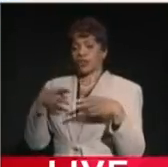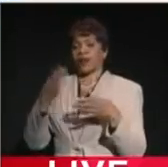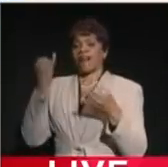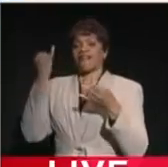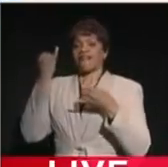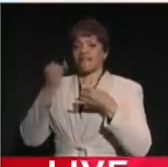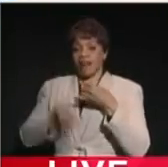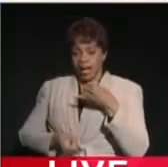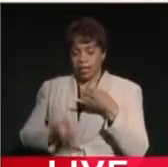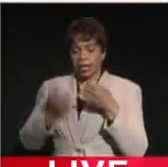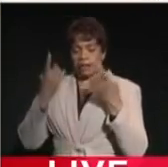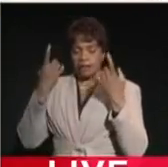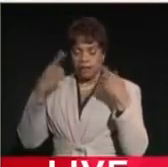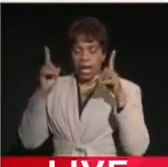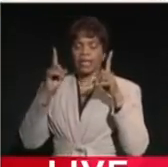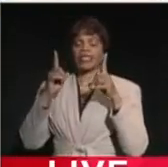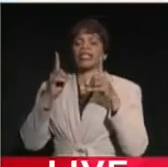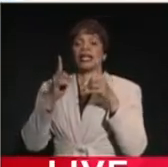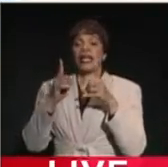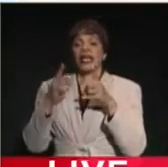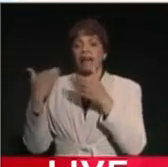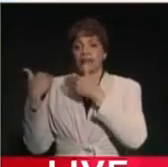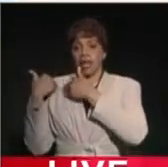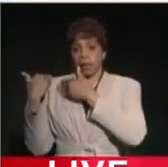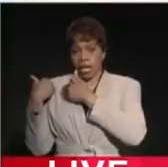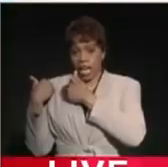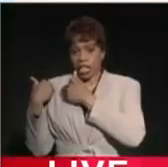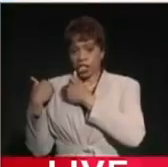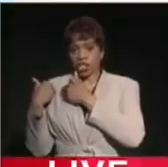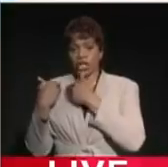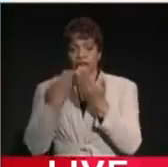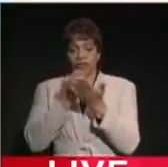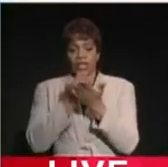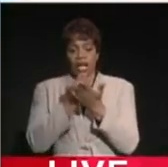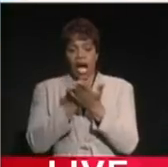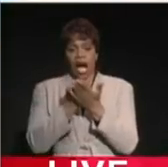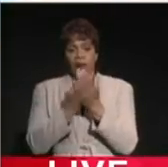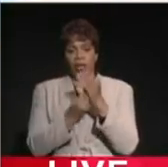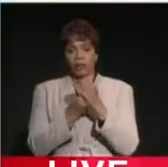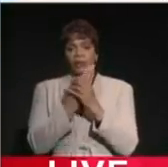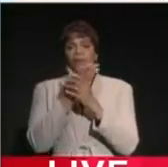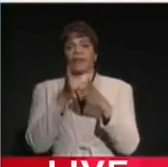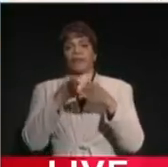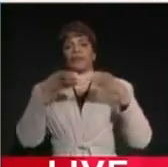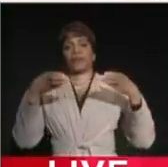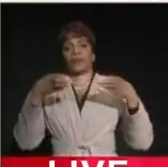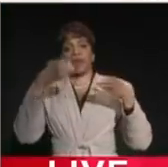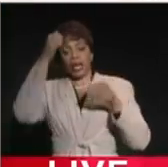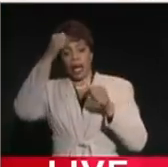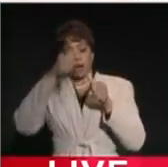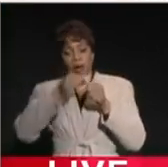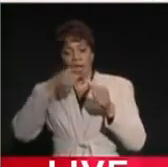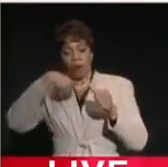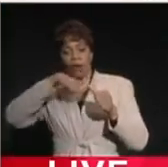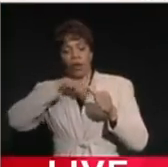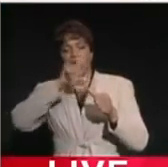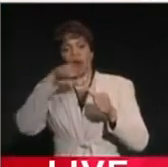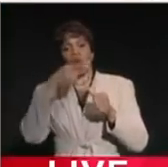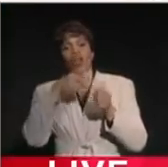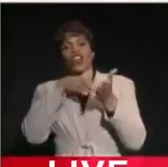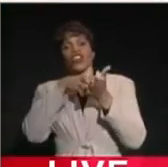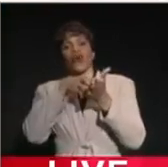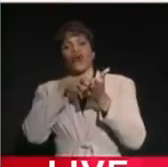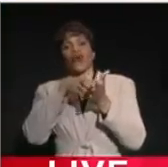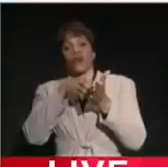obligated, and we will grow the economy. This is an economy, folks. We got to remember, we're one of the weakest economies in the country. Household income is